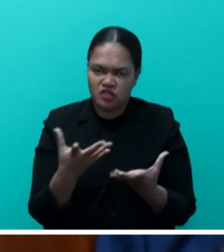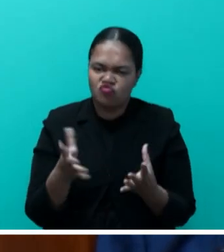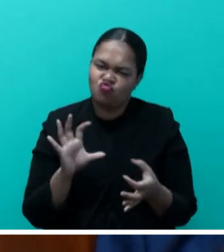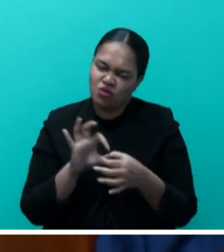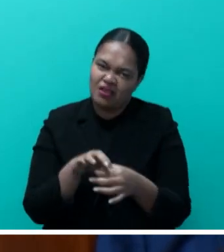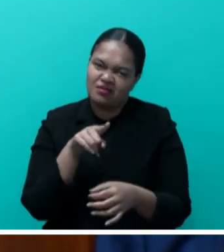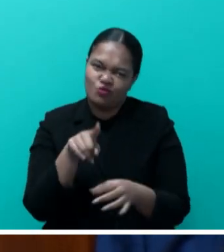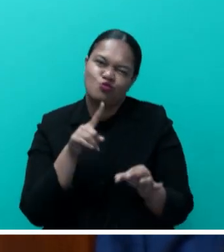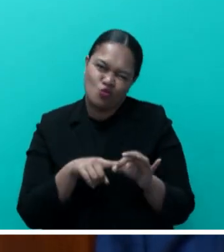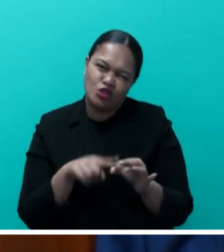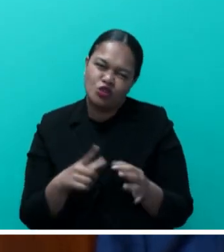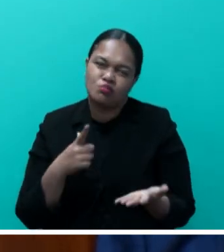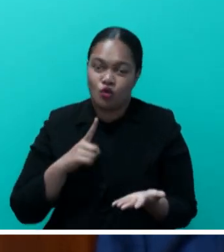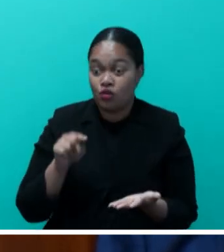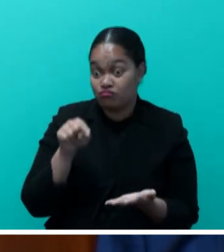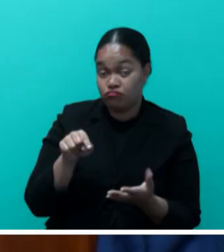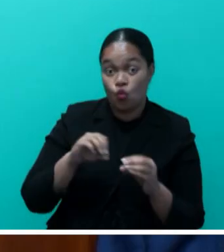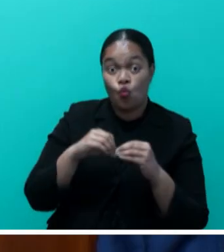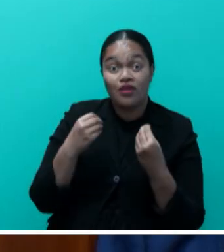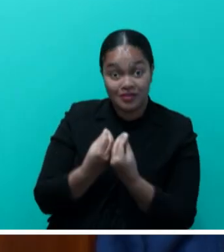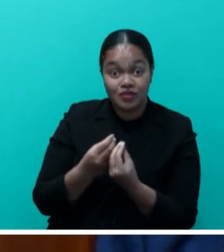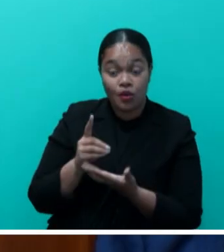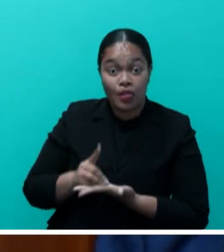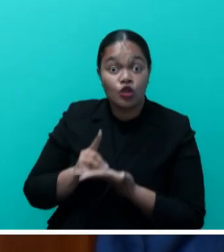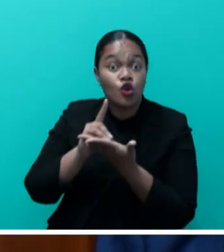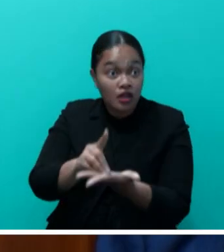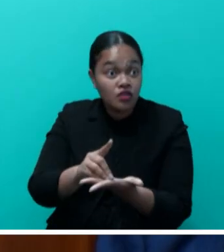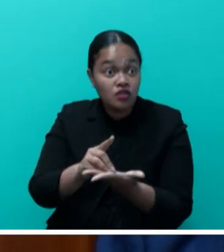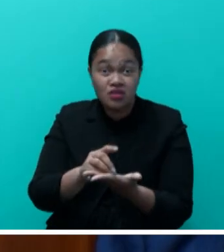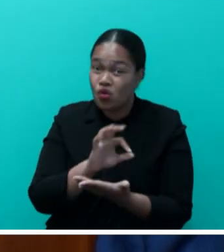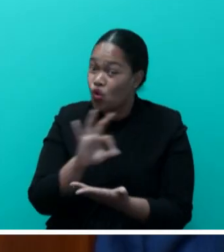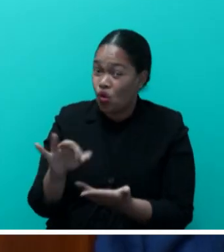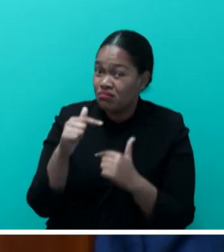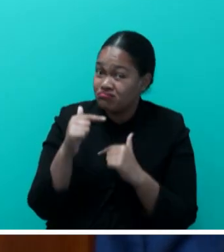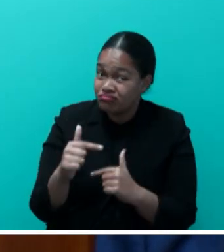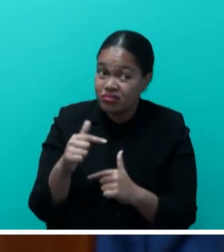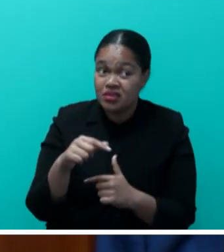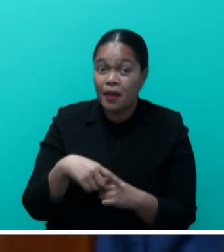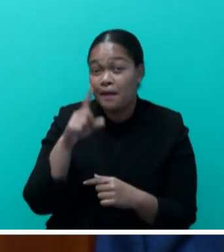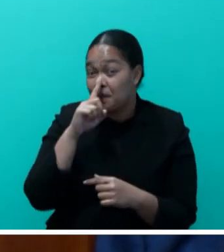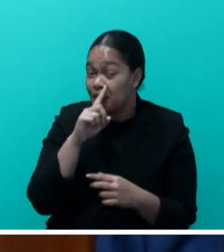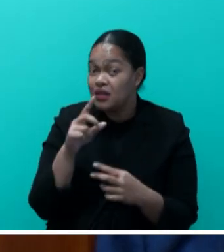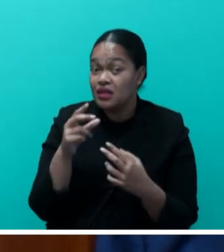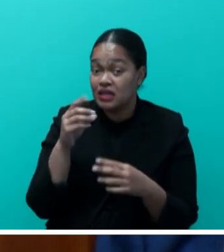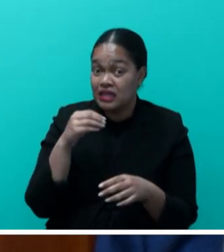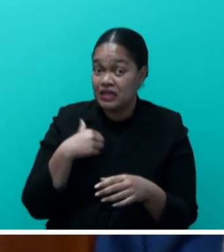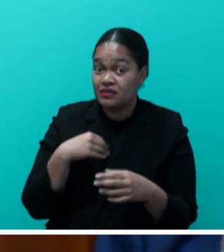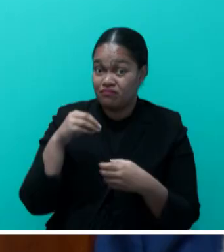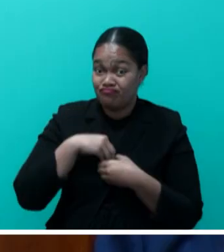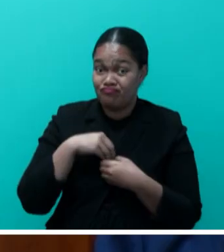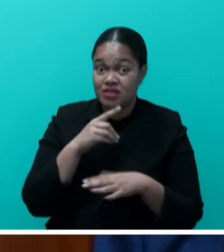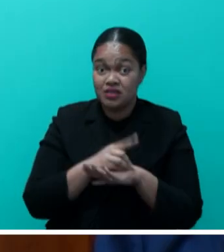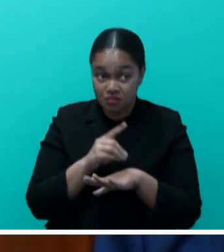of course, these organizations and the donations they make are not just limited to people living with disabilities. In fact,